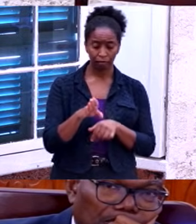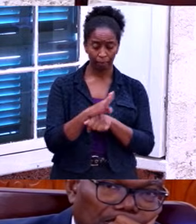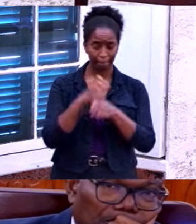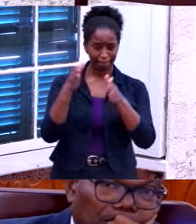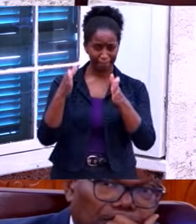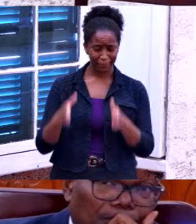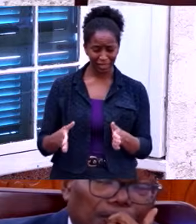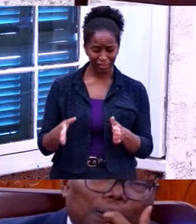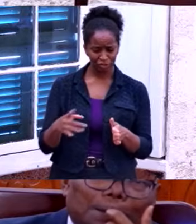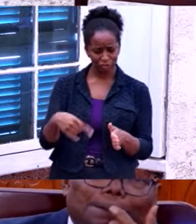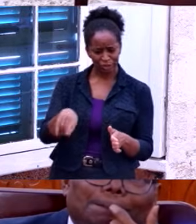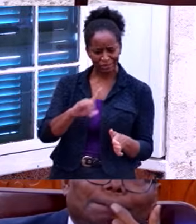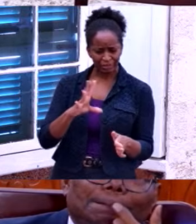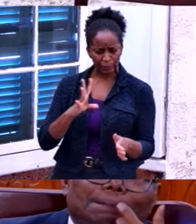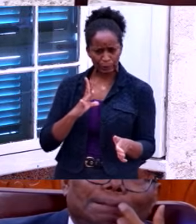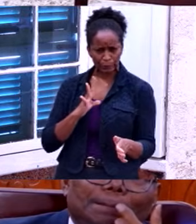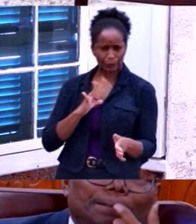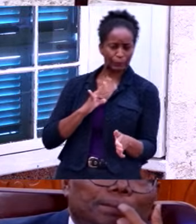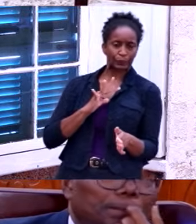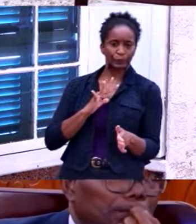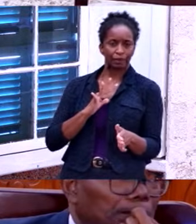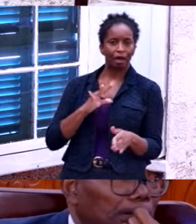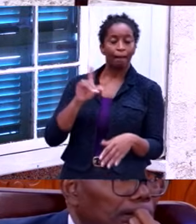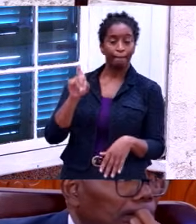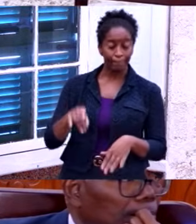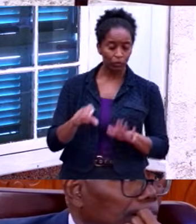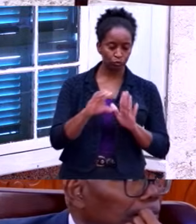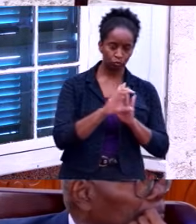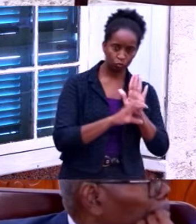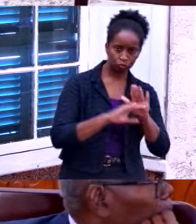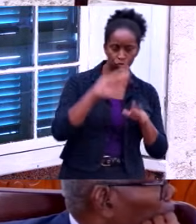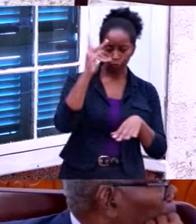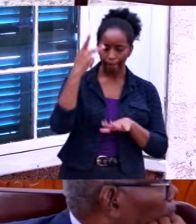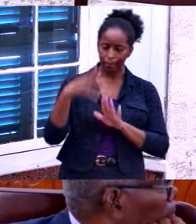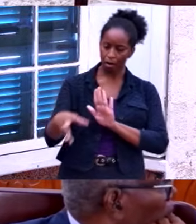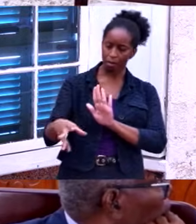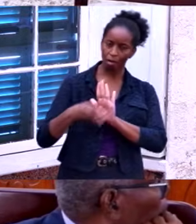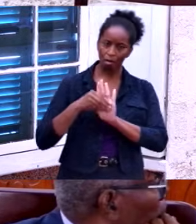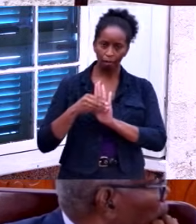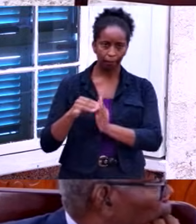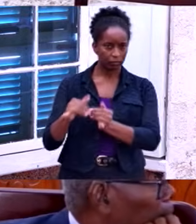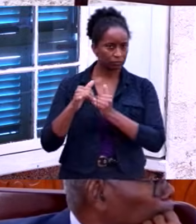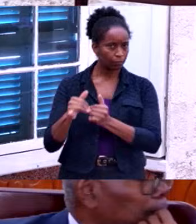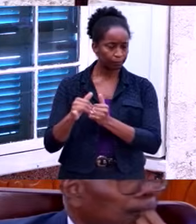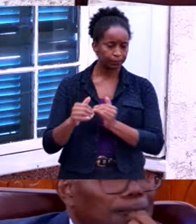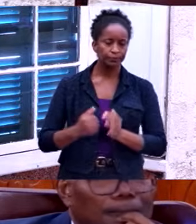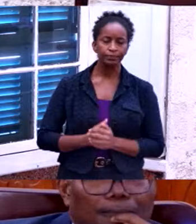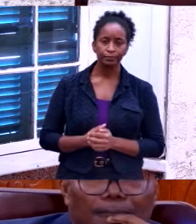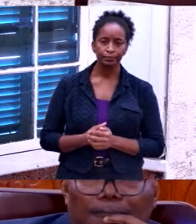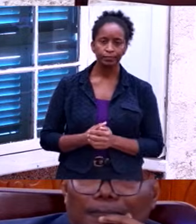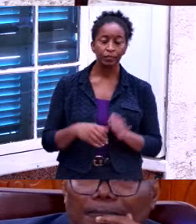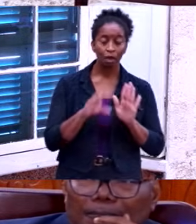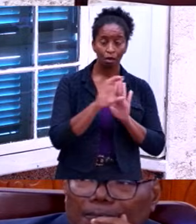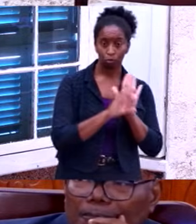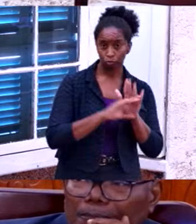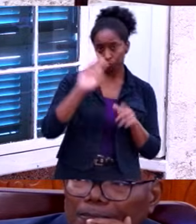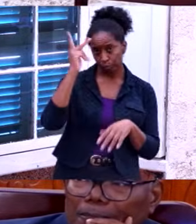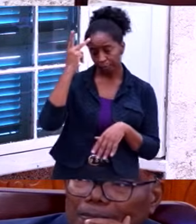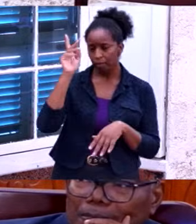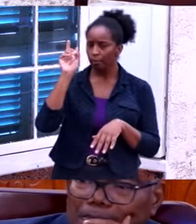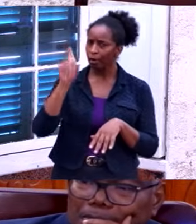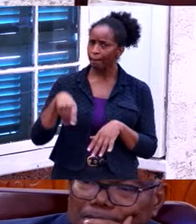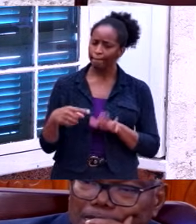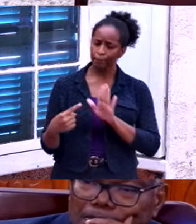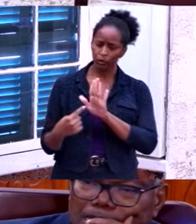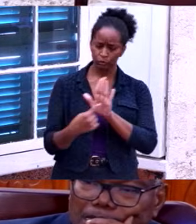must show us what it is we can be if only we